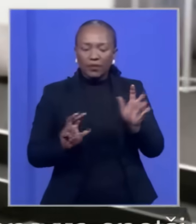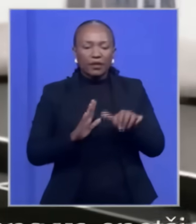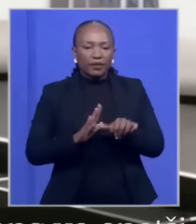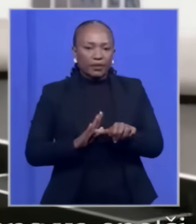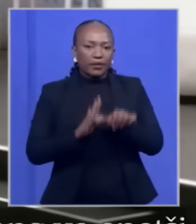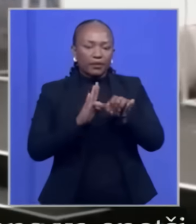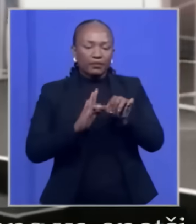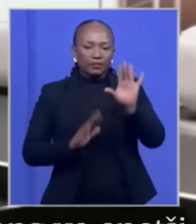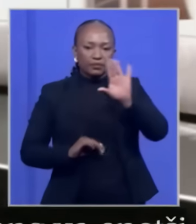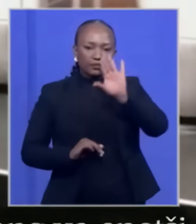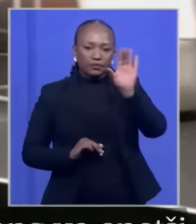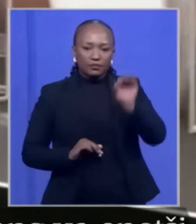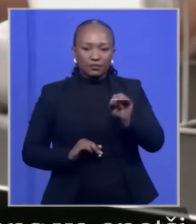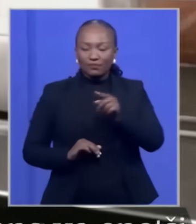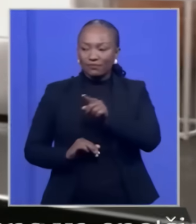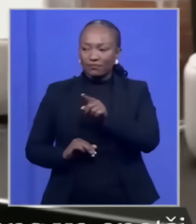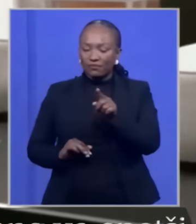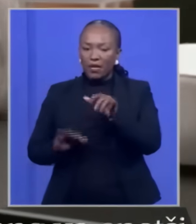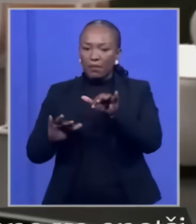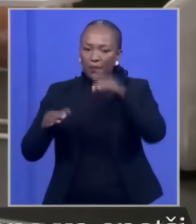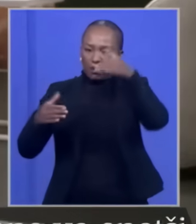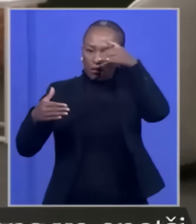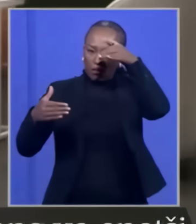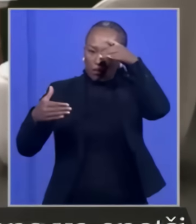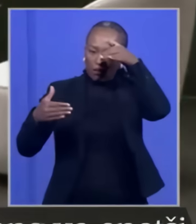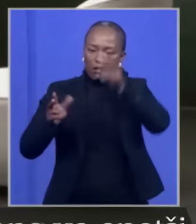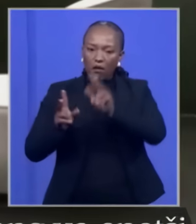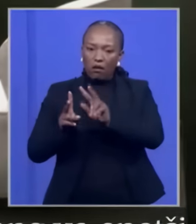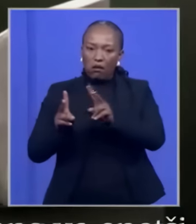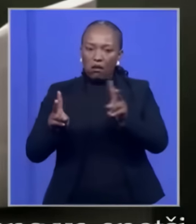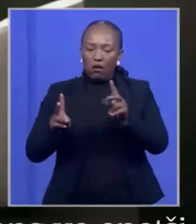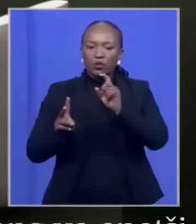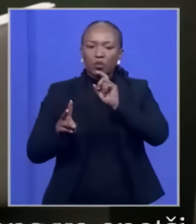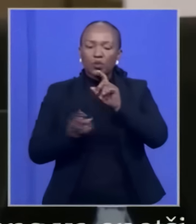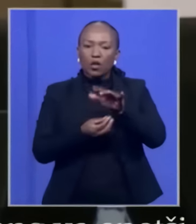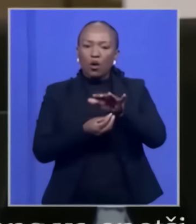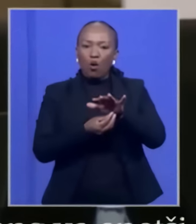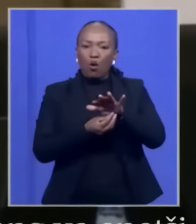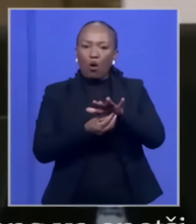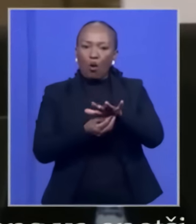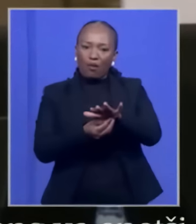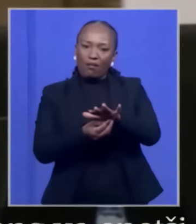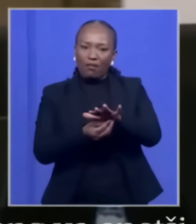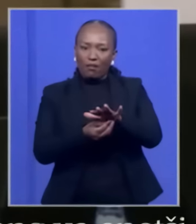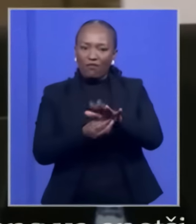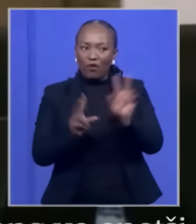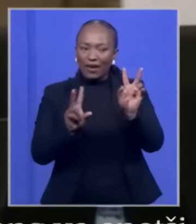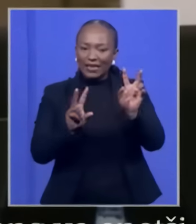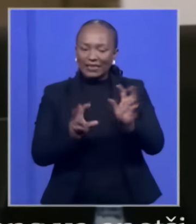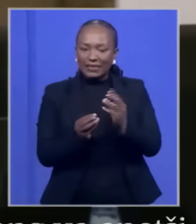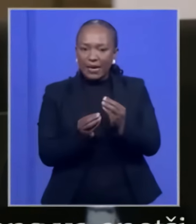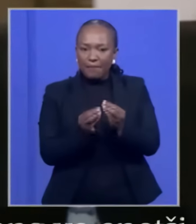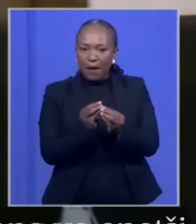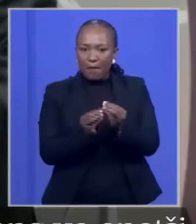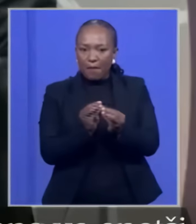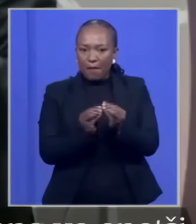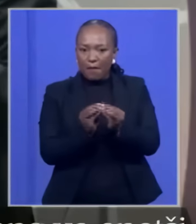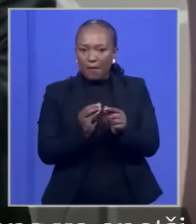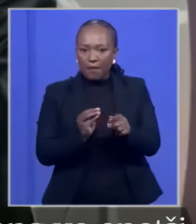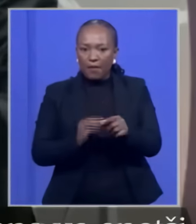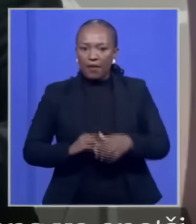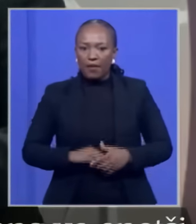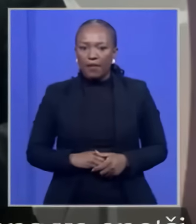Baitsanape ba gateletse gape botlhokwa jwa tiriso ya magala mo dipuisanong tsa go fetlha motlakase. As Africans,